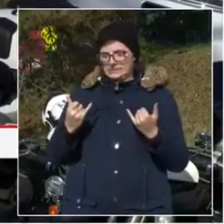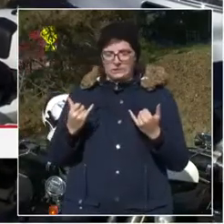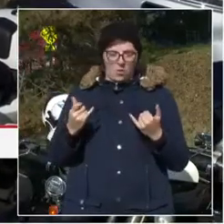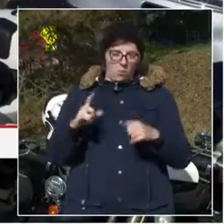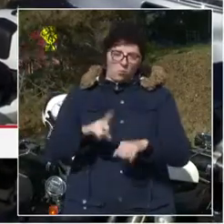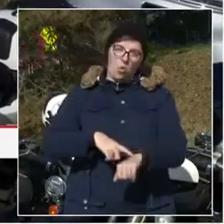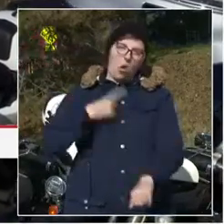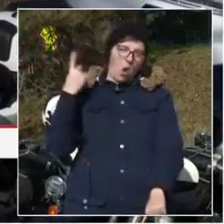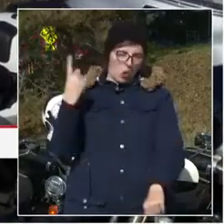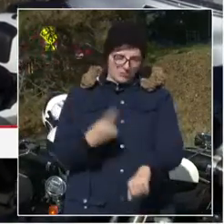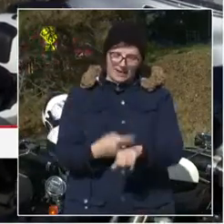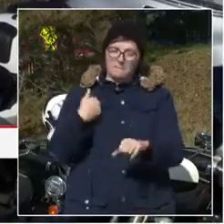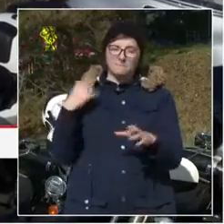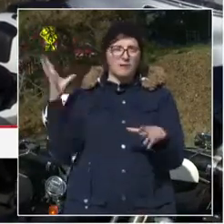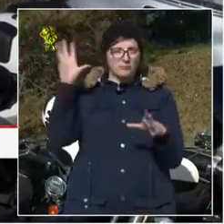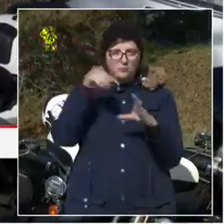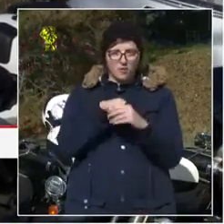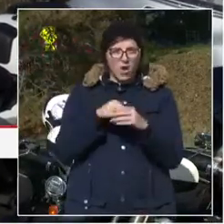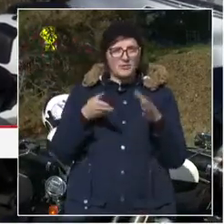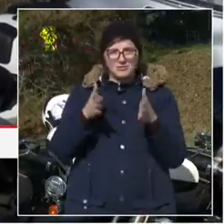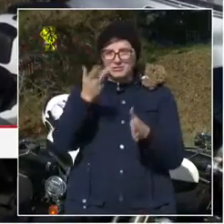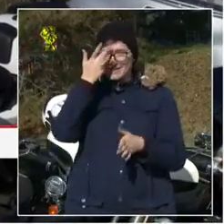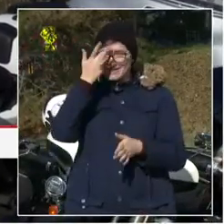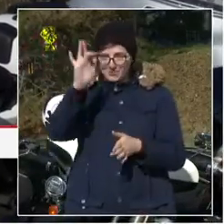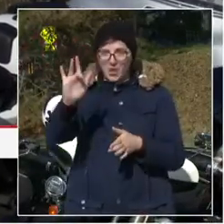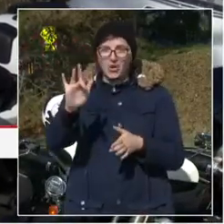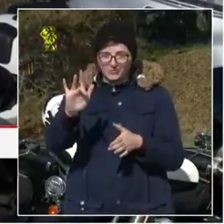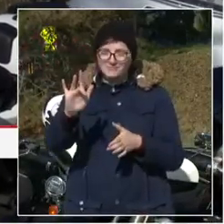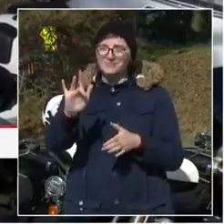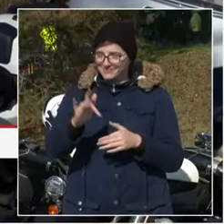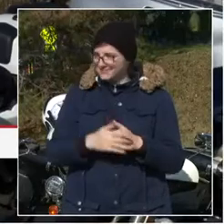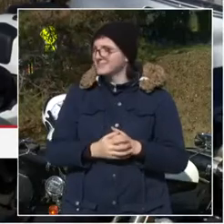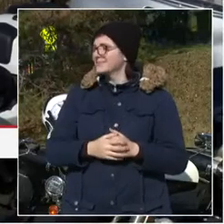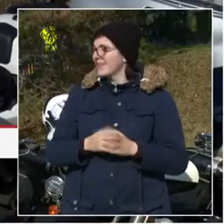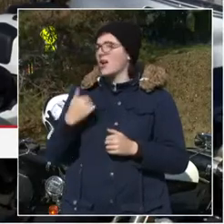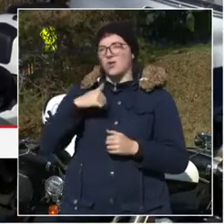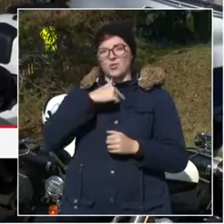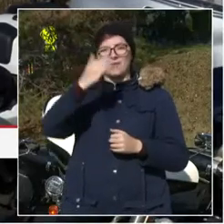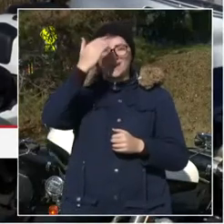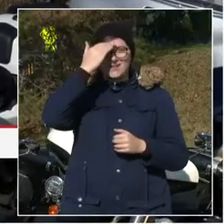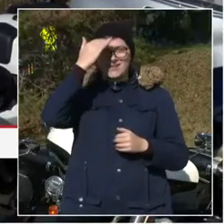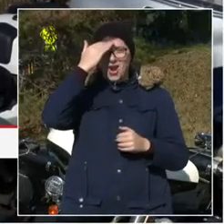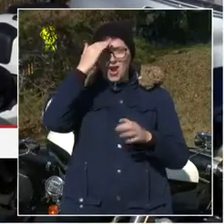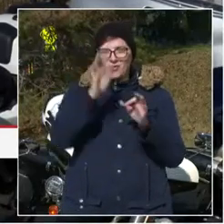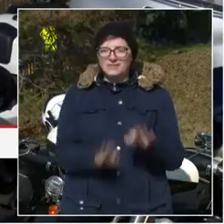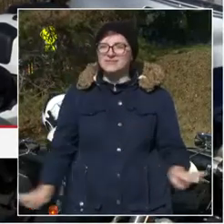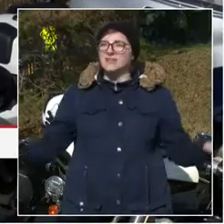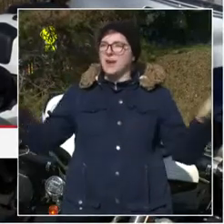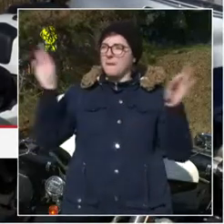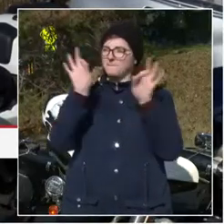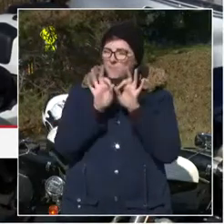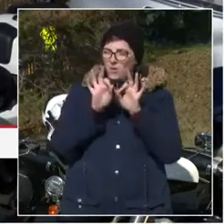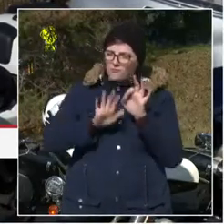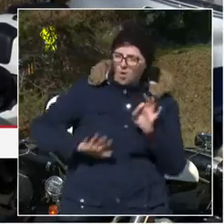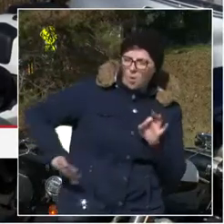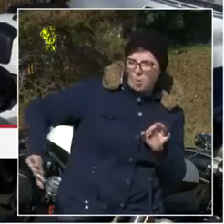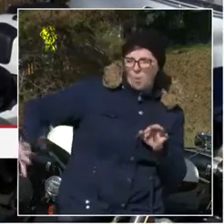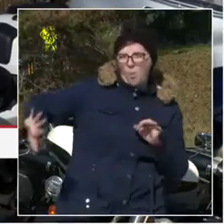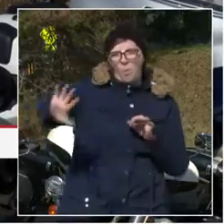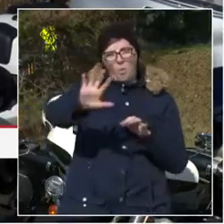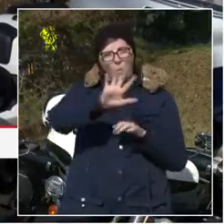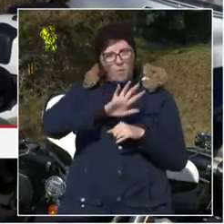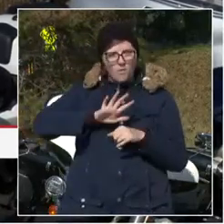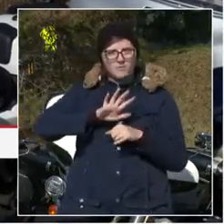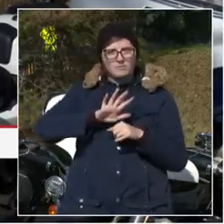long time involvement with Street Smart, and we know how important it is for the entire region to